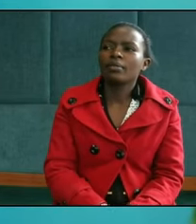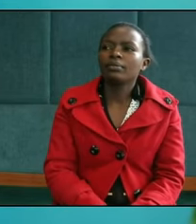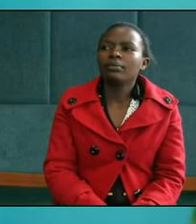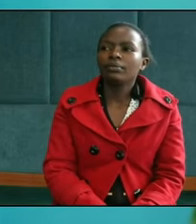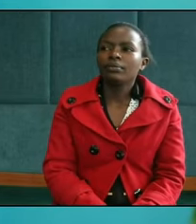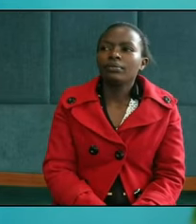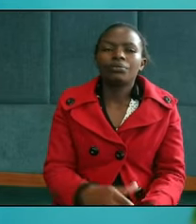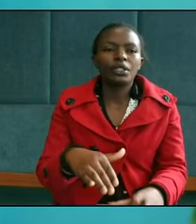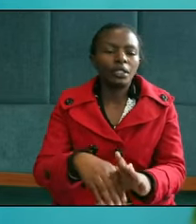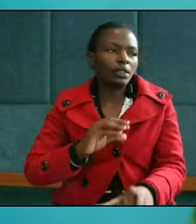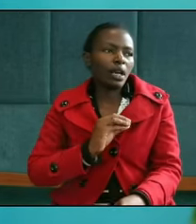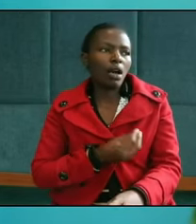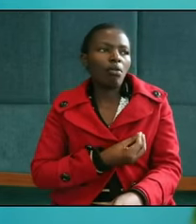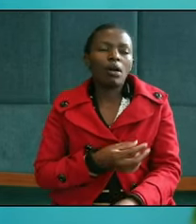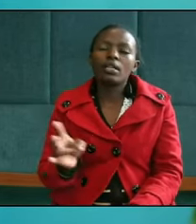In our SDA church,